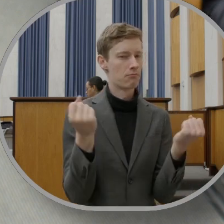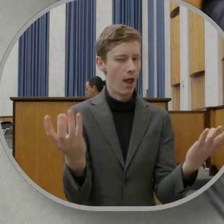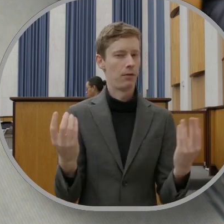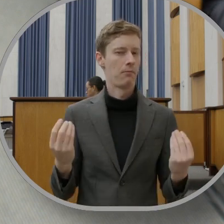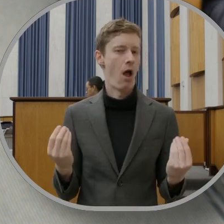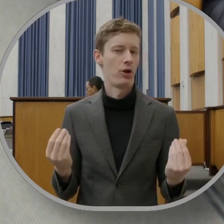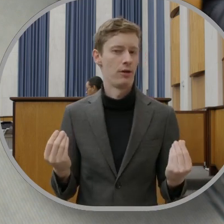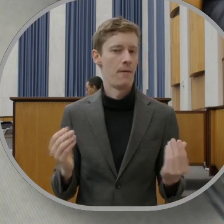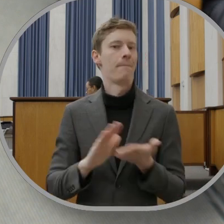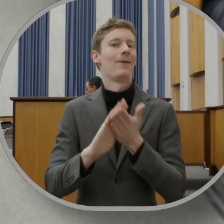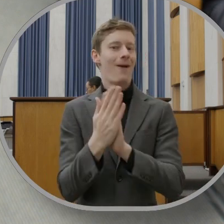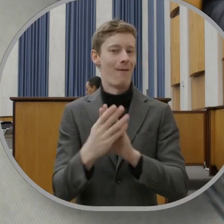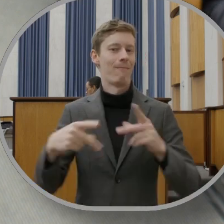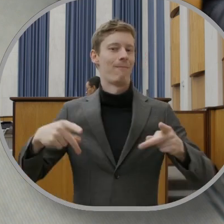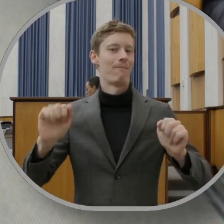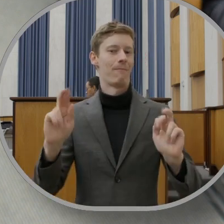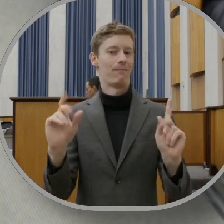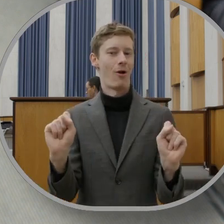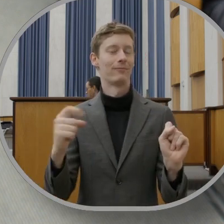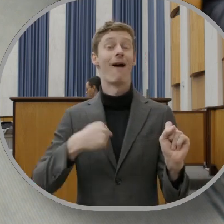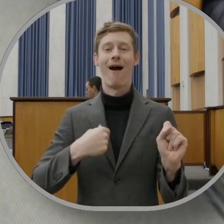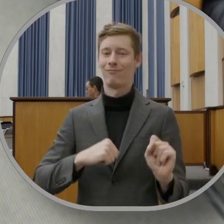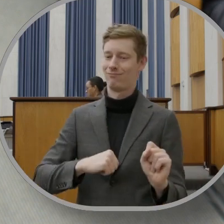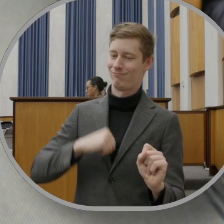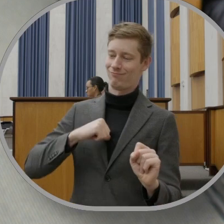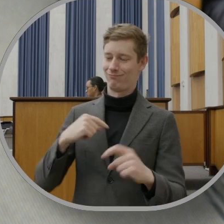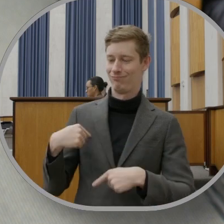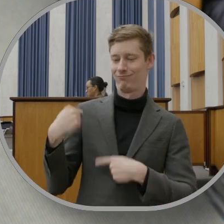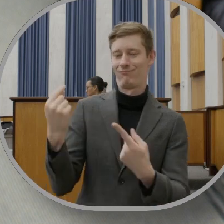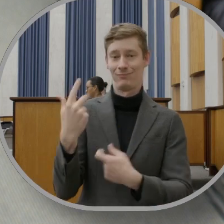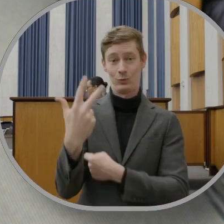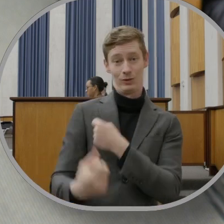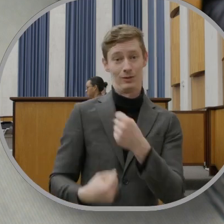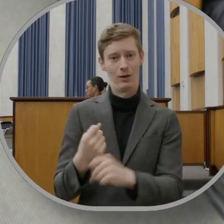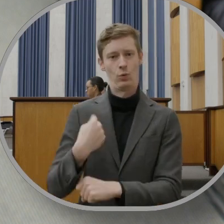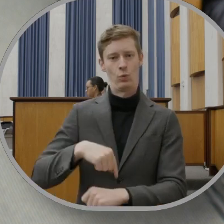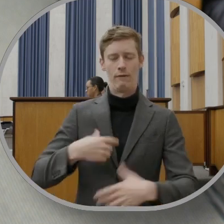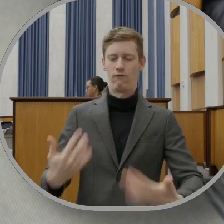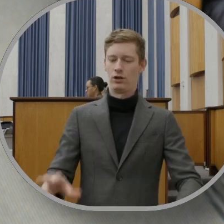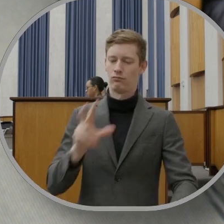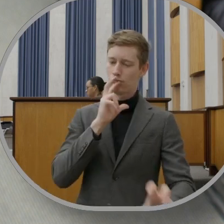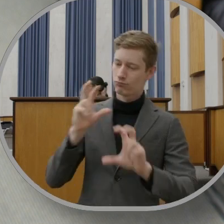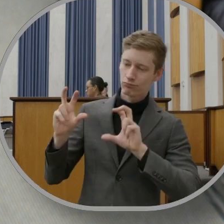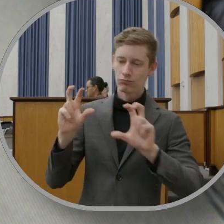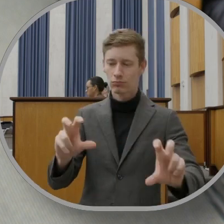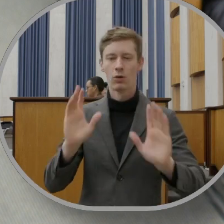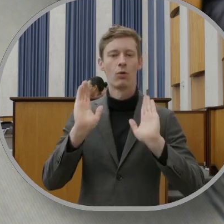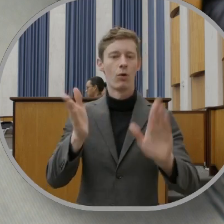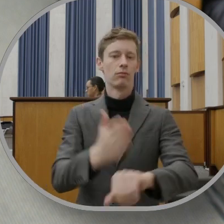the fact that over the past few years, we have made game-changing investments that will enhance our park systems